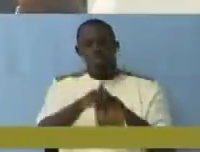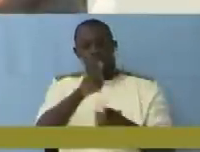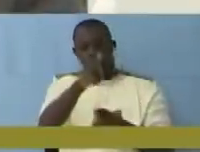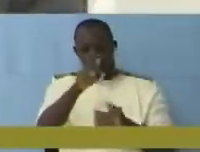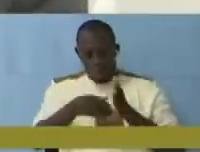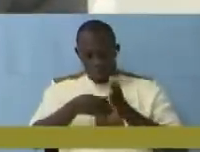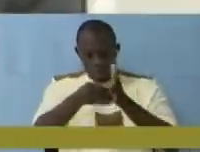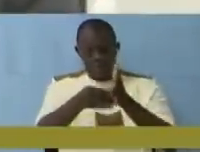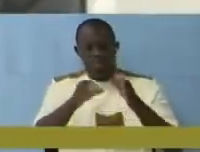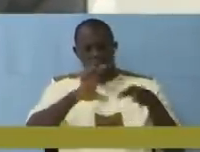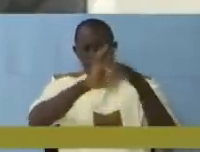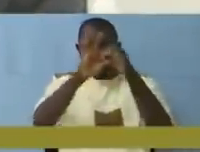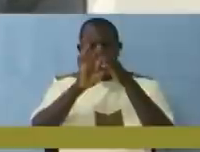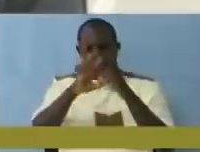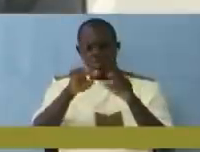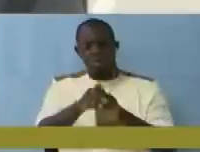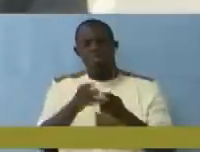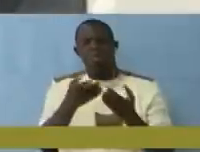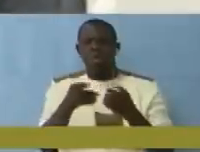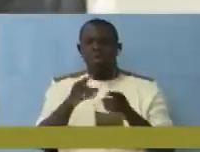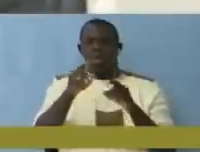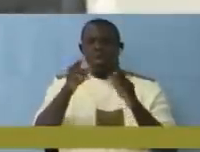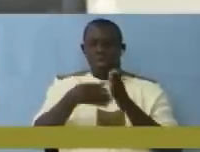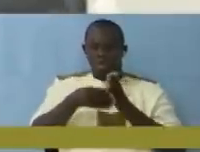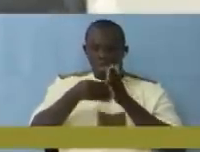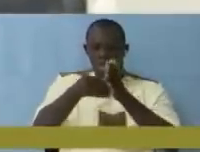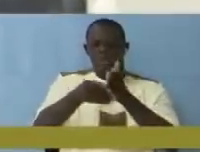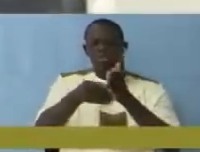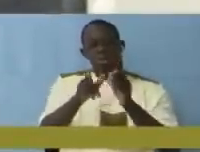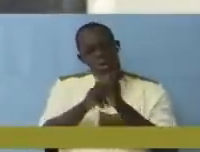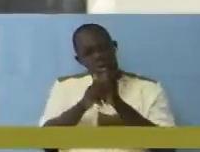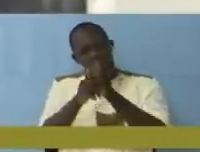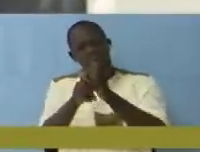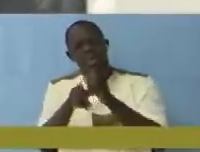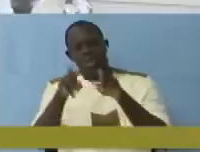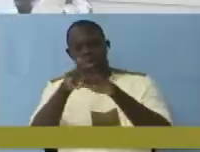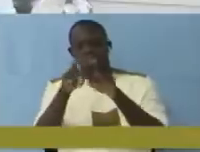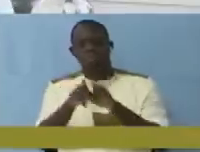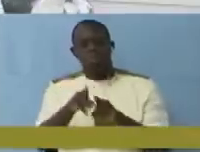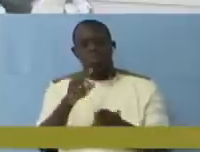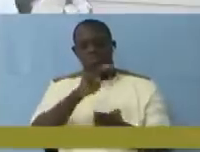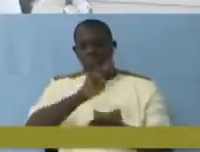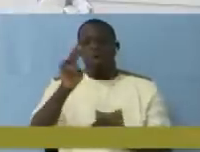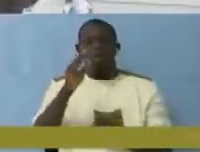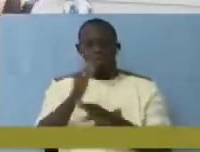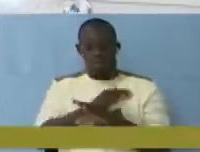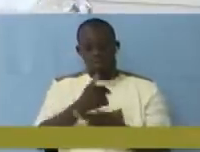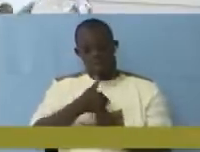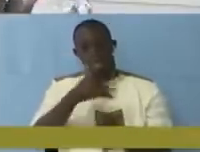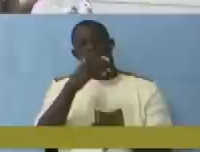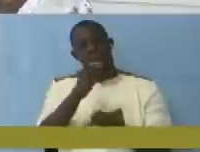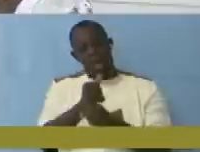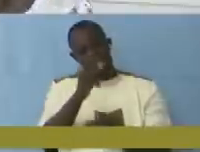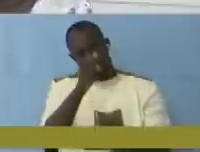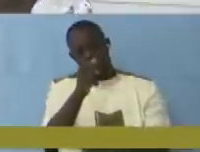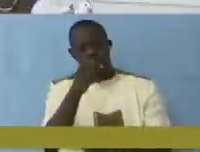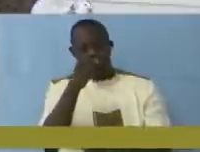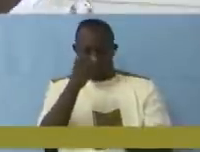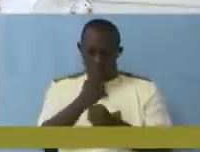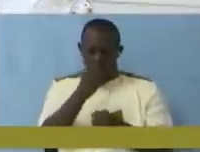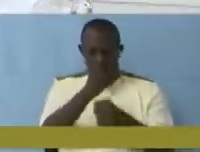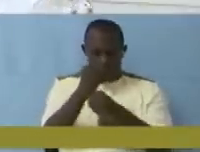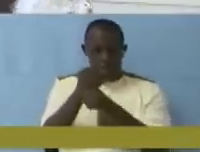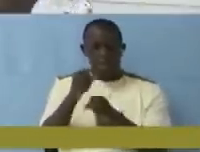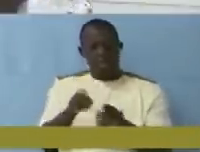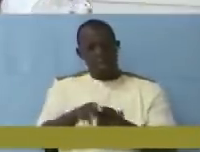General, Deputy Director General, Director Internal, I told you that. No, I was helping you. I was I helping confirm you with you. construct it. I confirmed